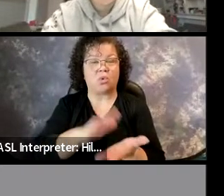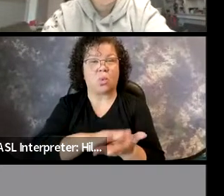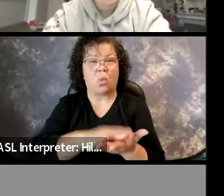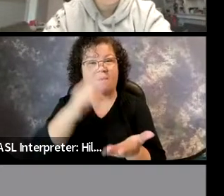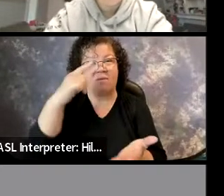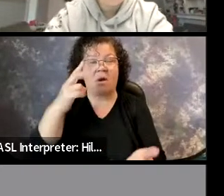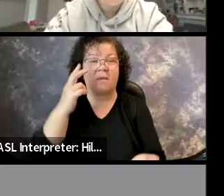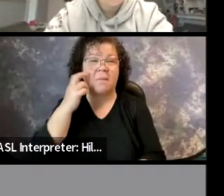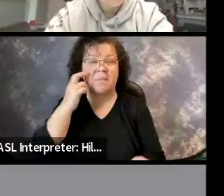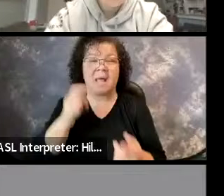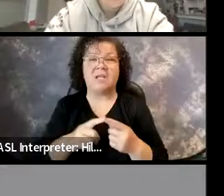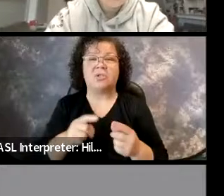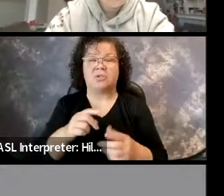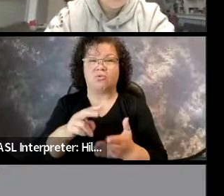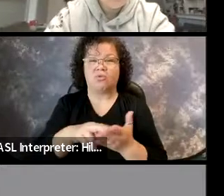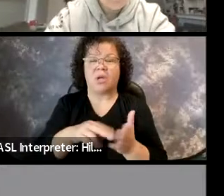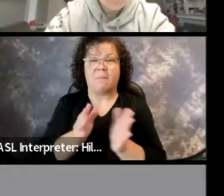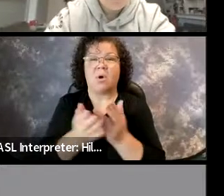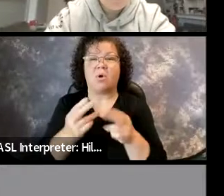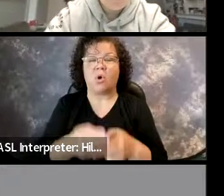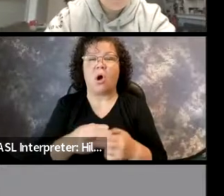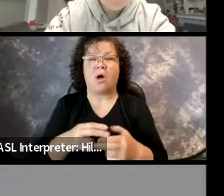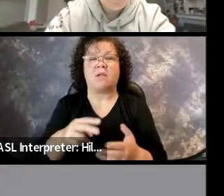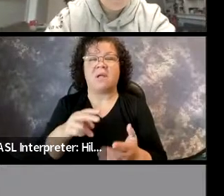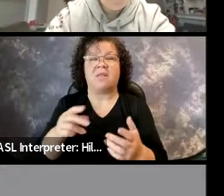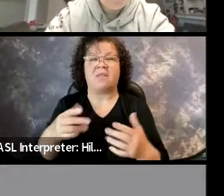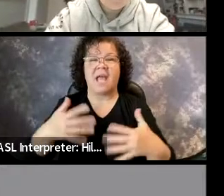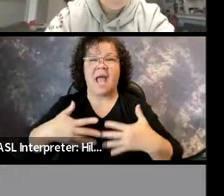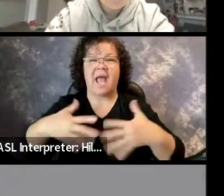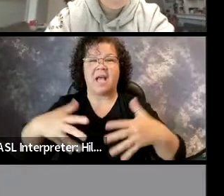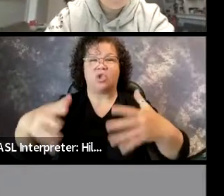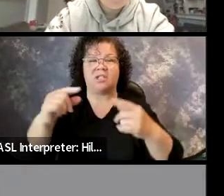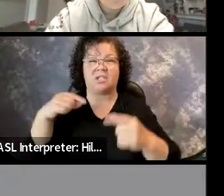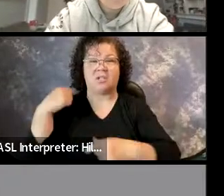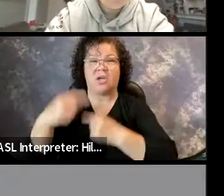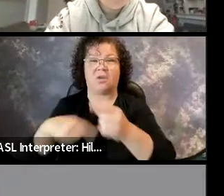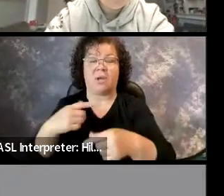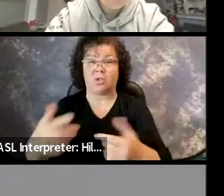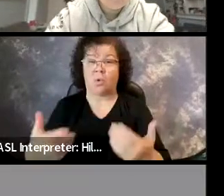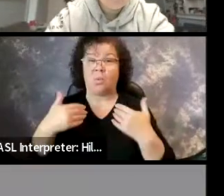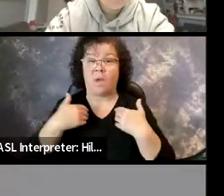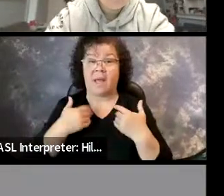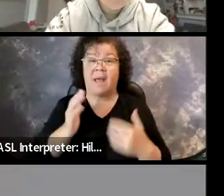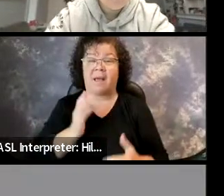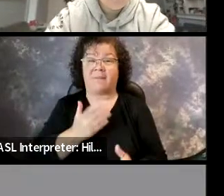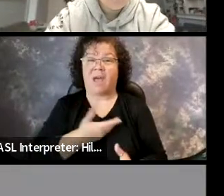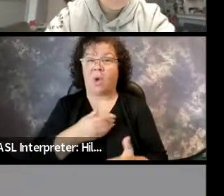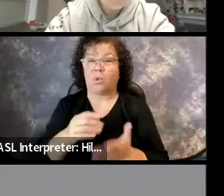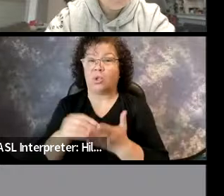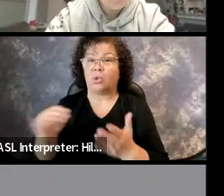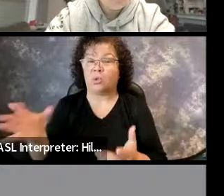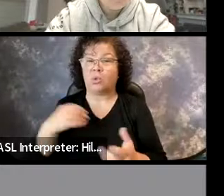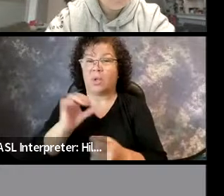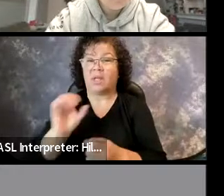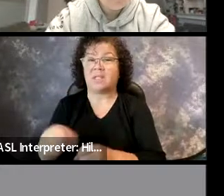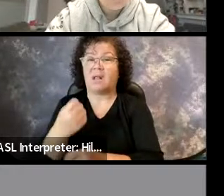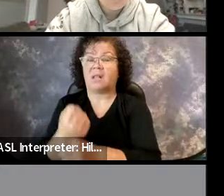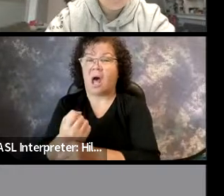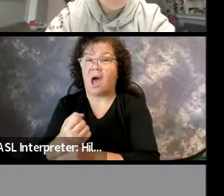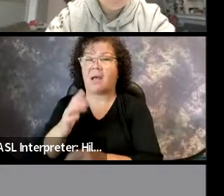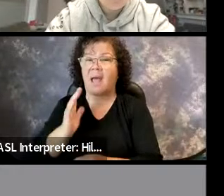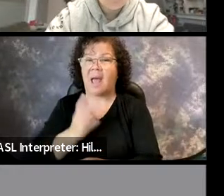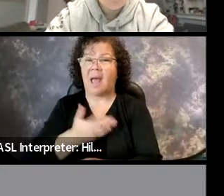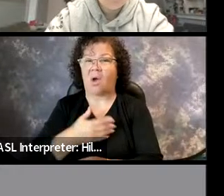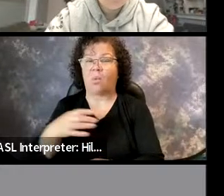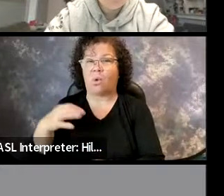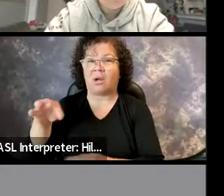Generation. We're one of those school districts that has our students lock away their cell phones. And that's a good book as to why